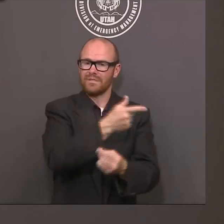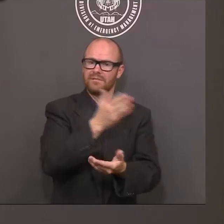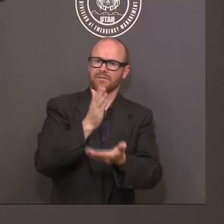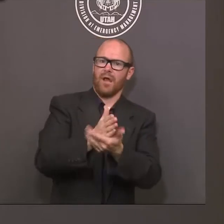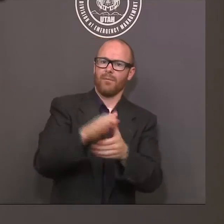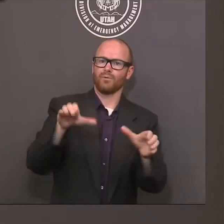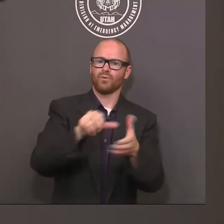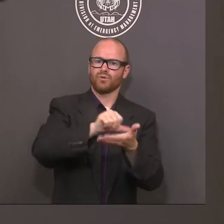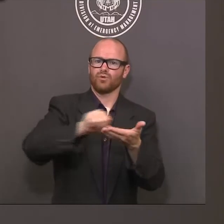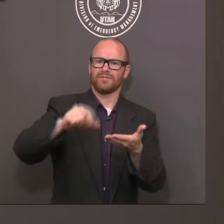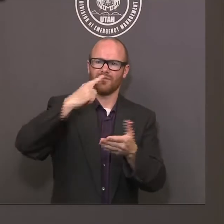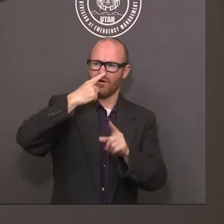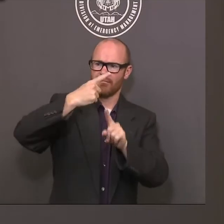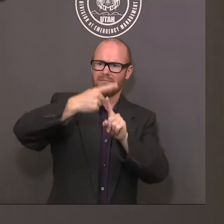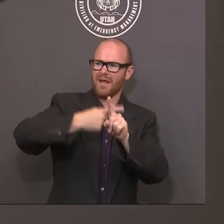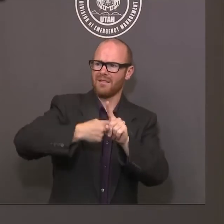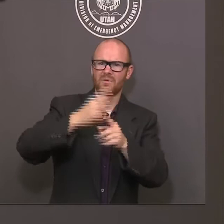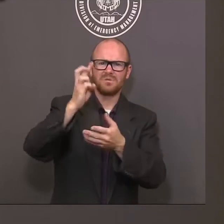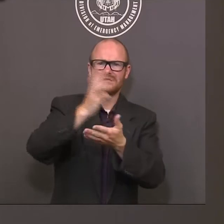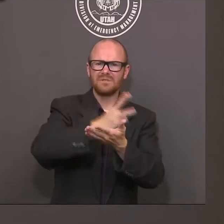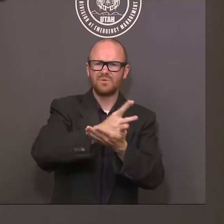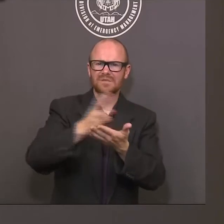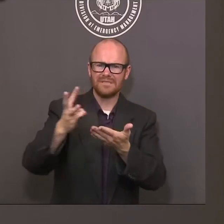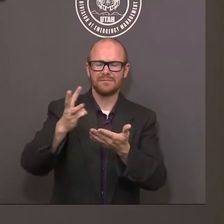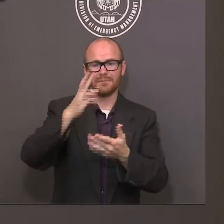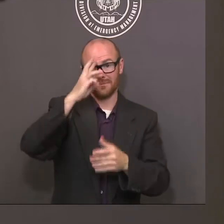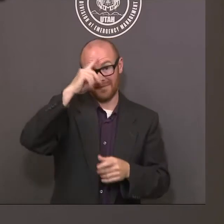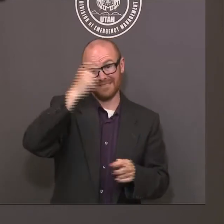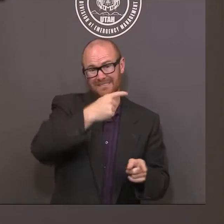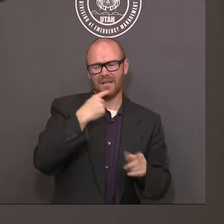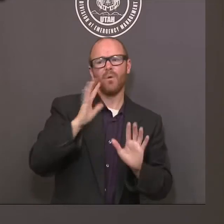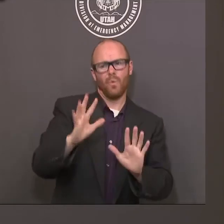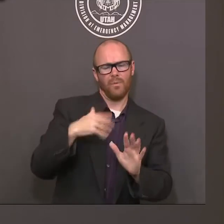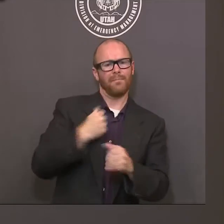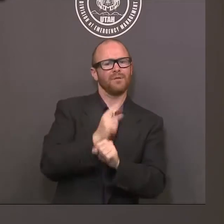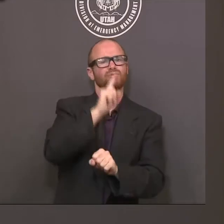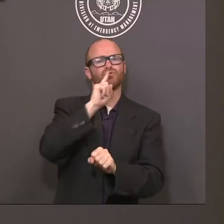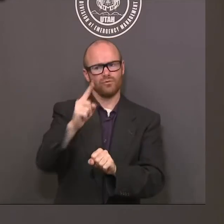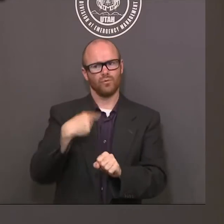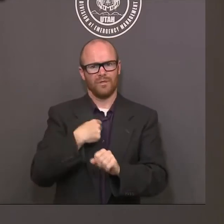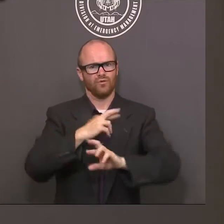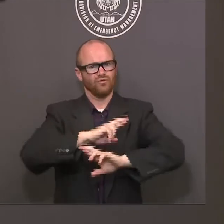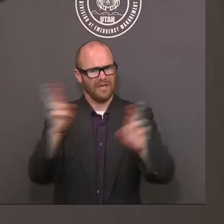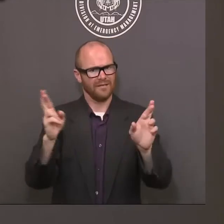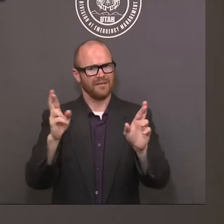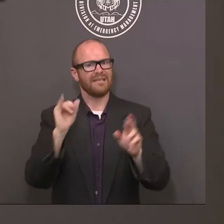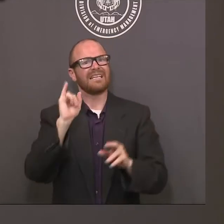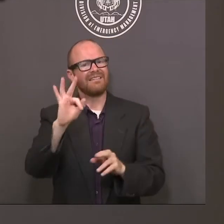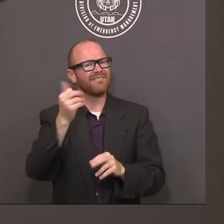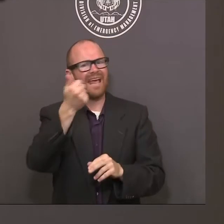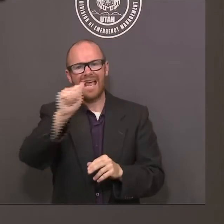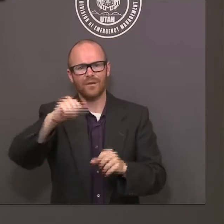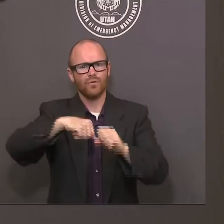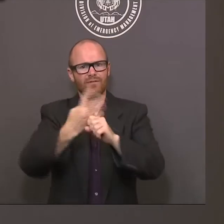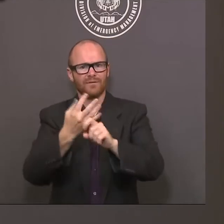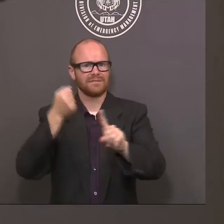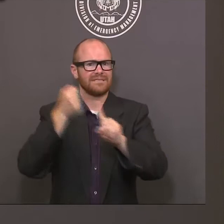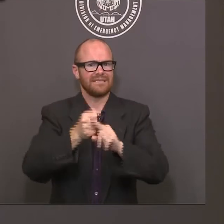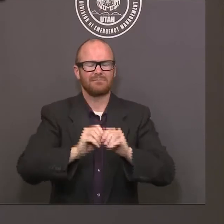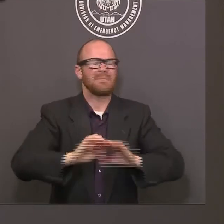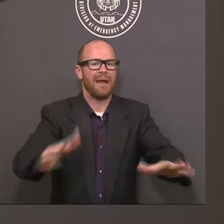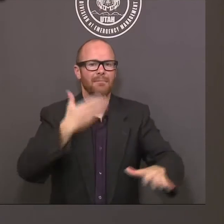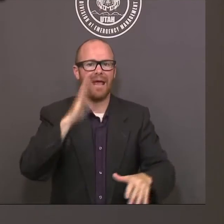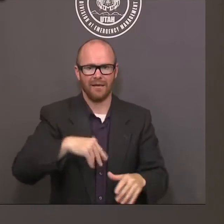elective surgery in anticipation of saying we need to have capacity for those who have the COVID-19 virus. We can take care of